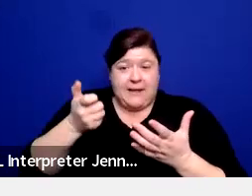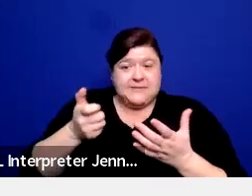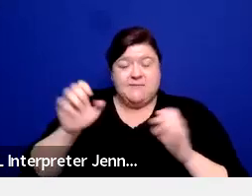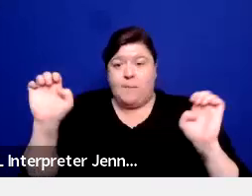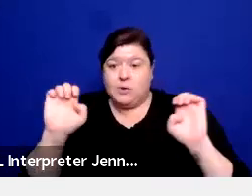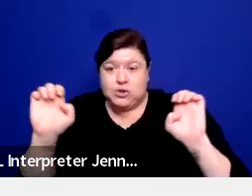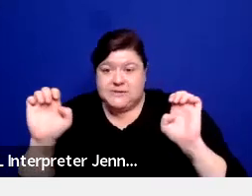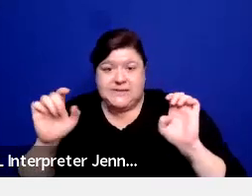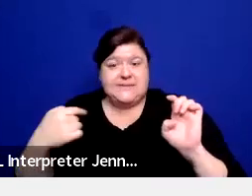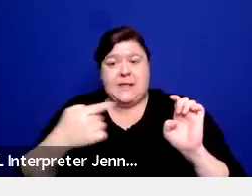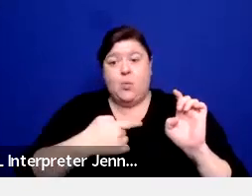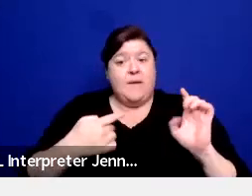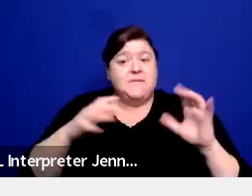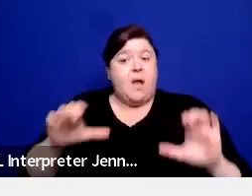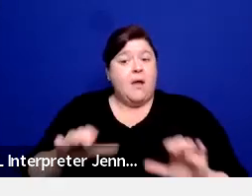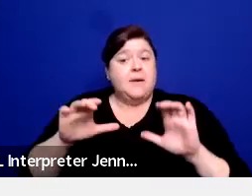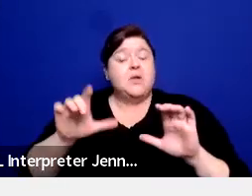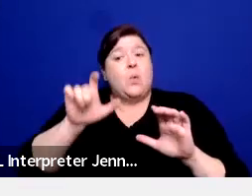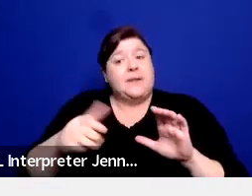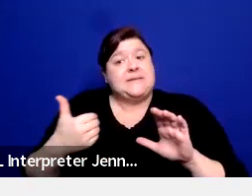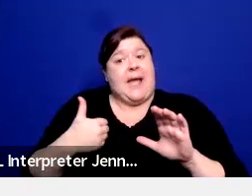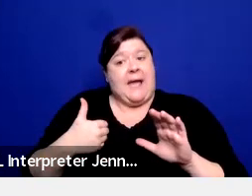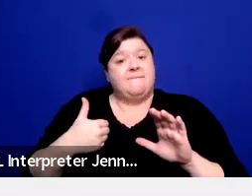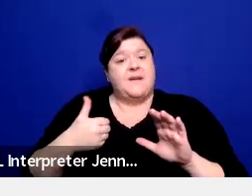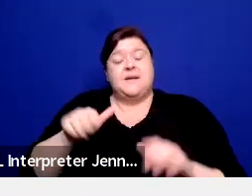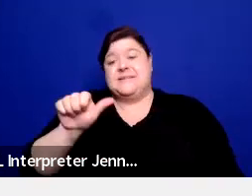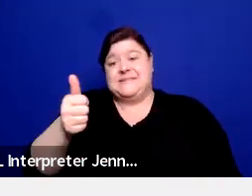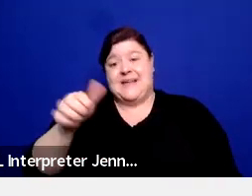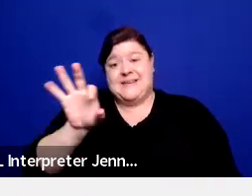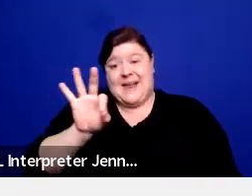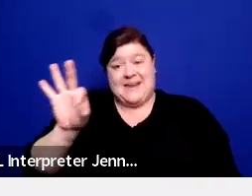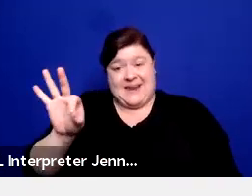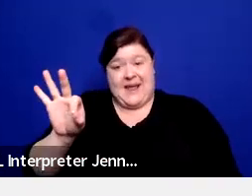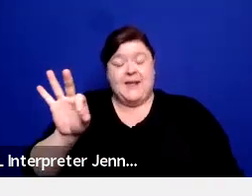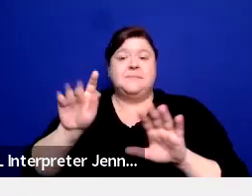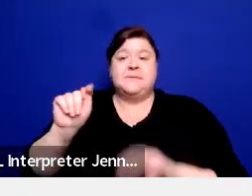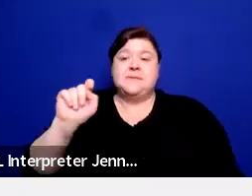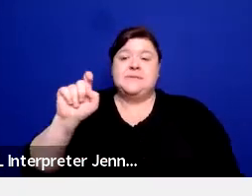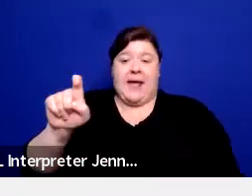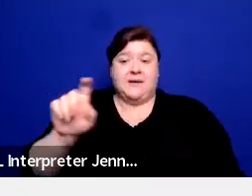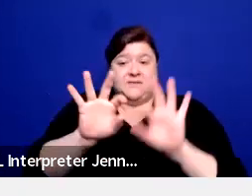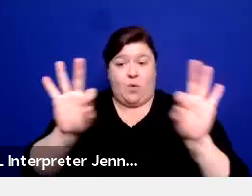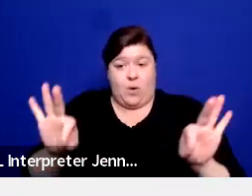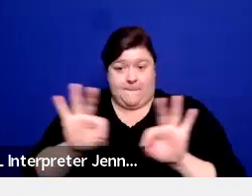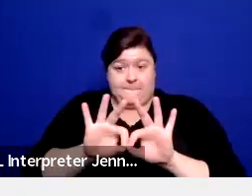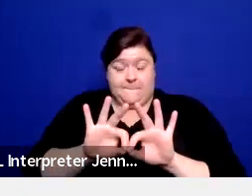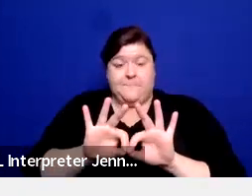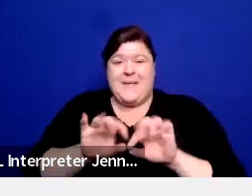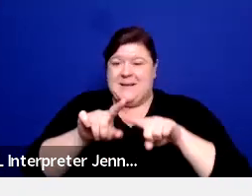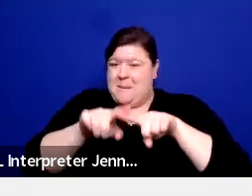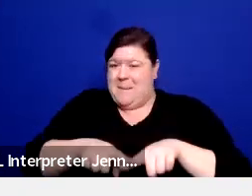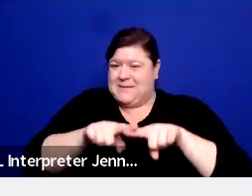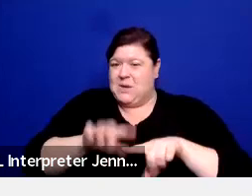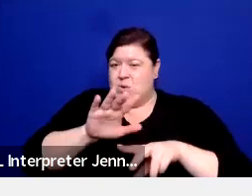grants that we put out, you will need to receive a 1099. It's a tax form. And I think it depends on